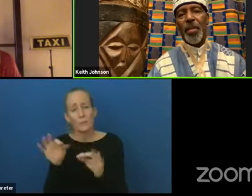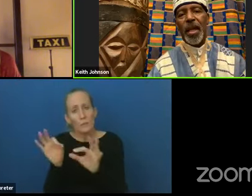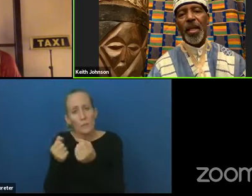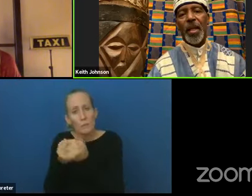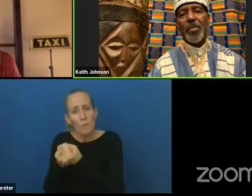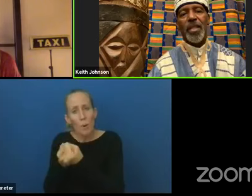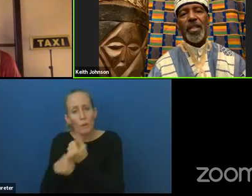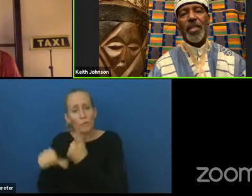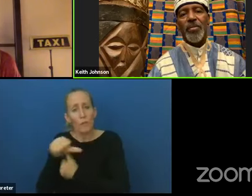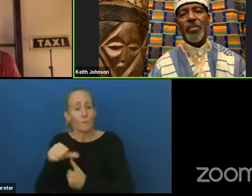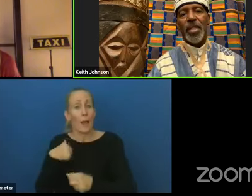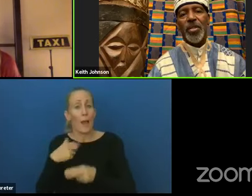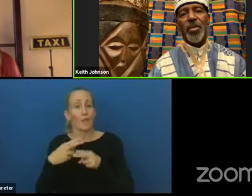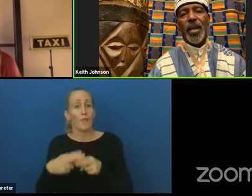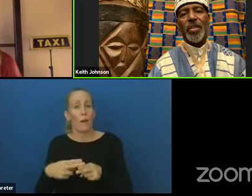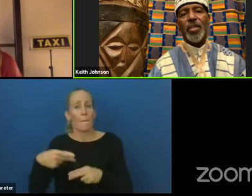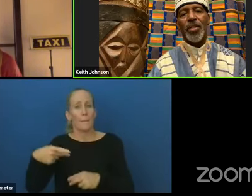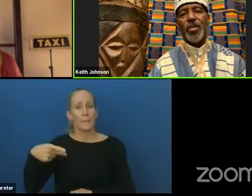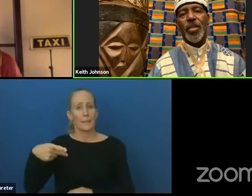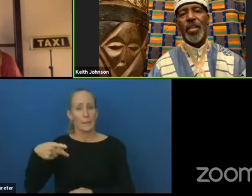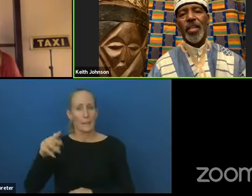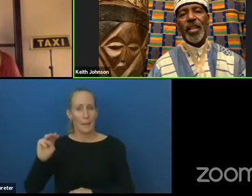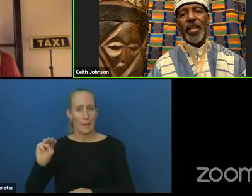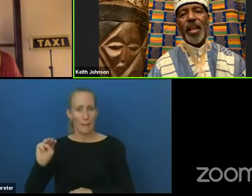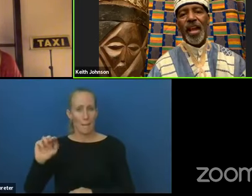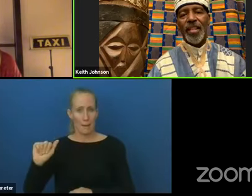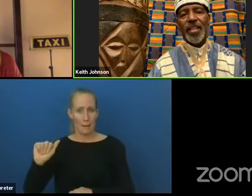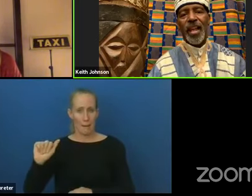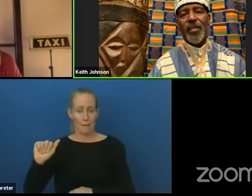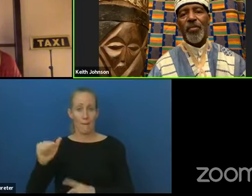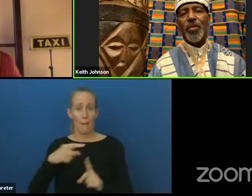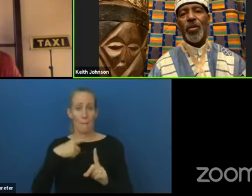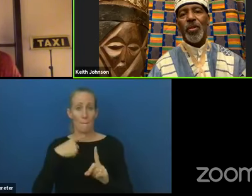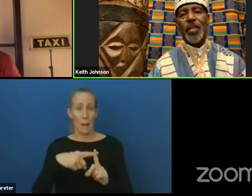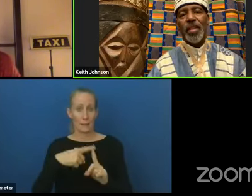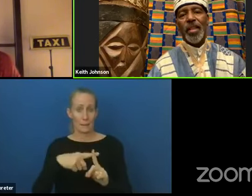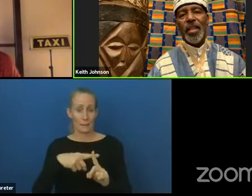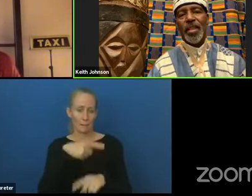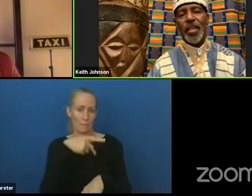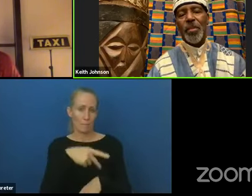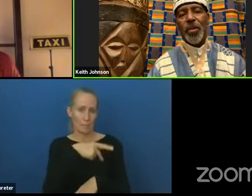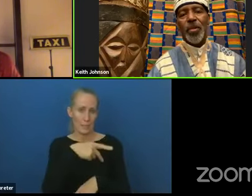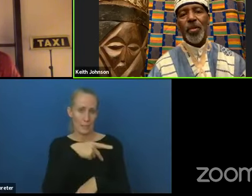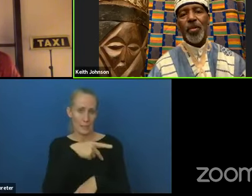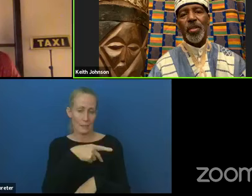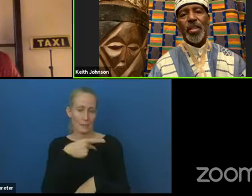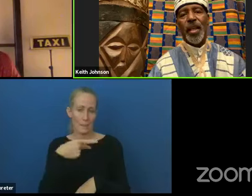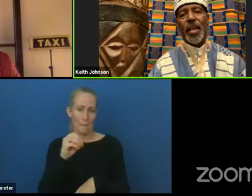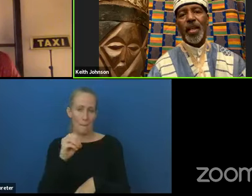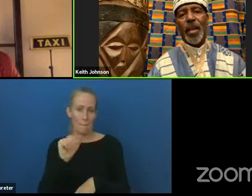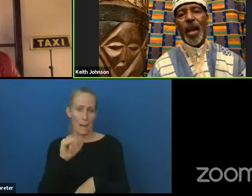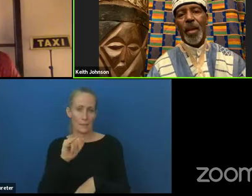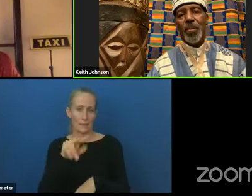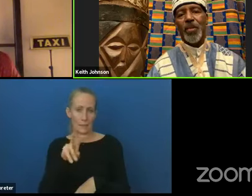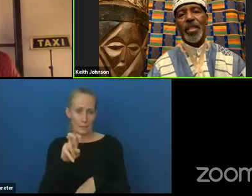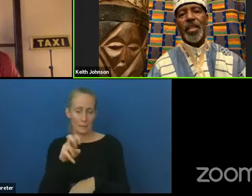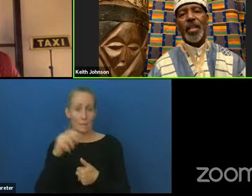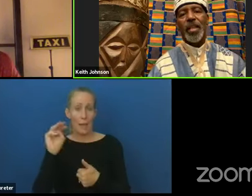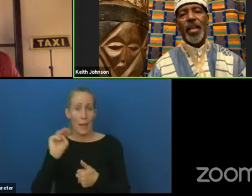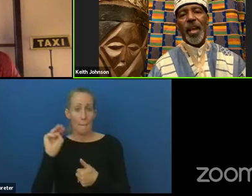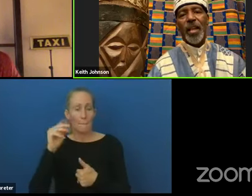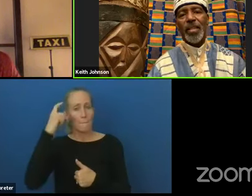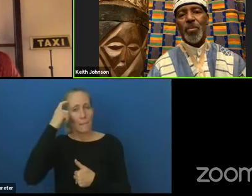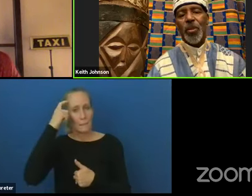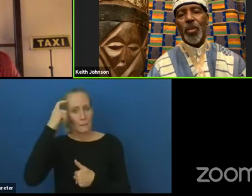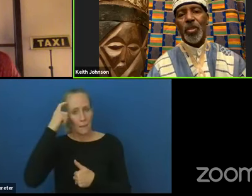PMA, a positive mental attitude. The glass is half full that's keeping you staying